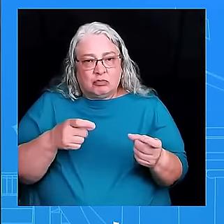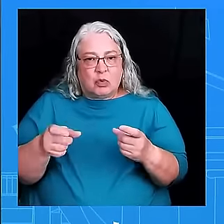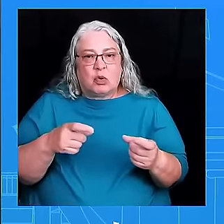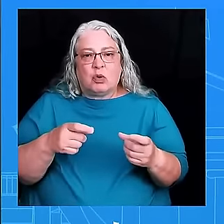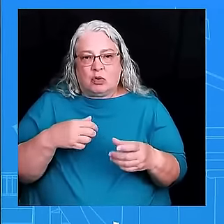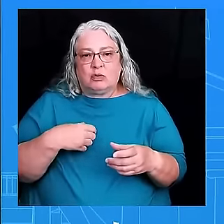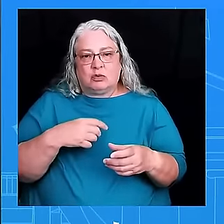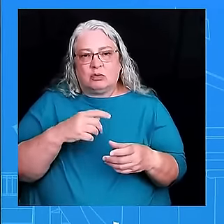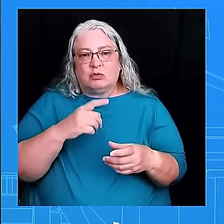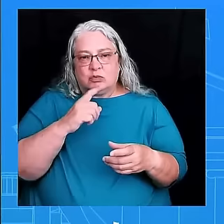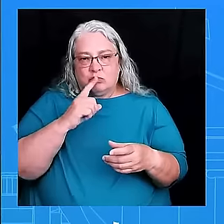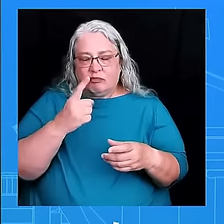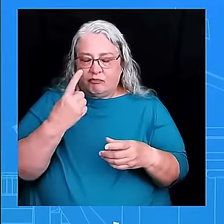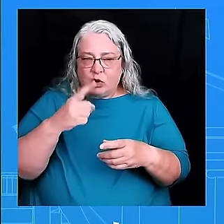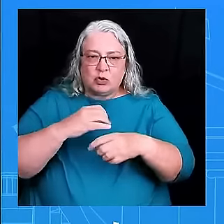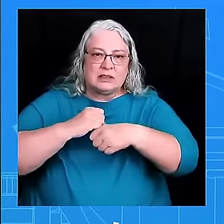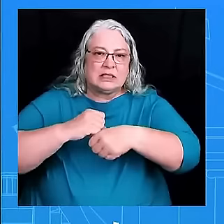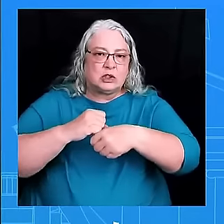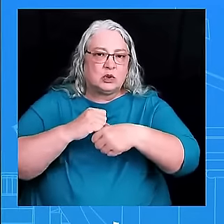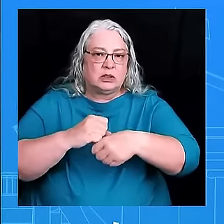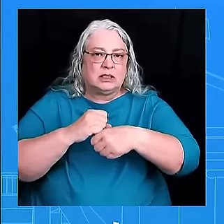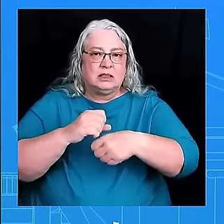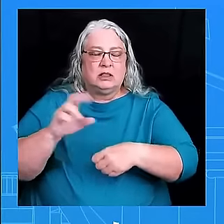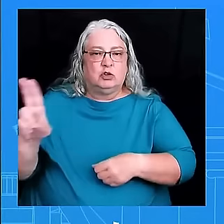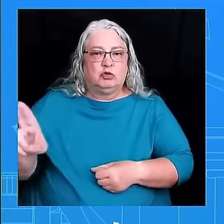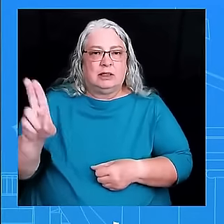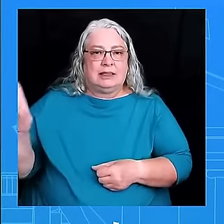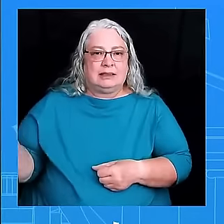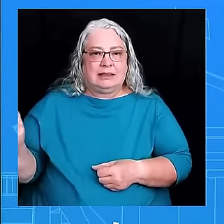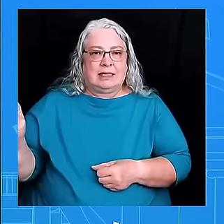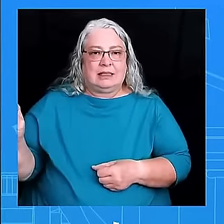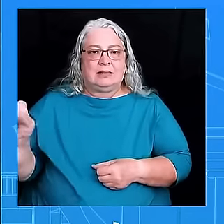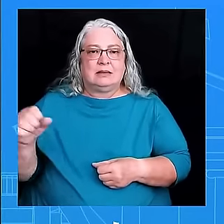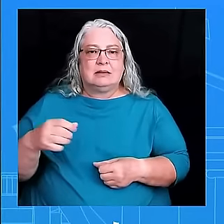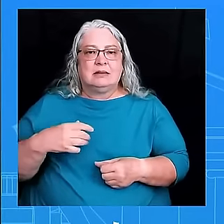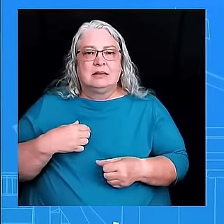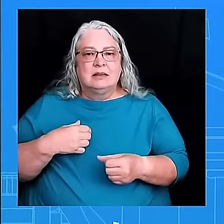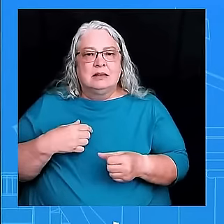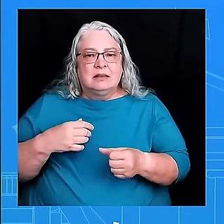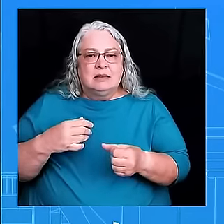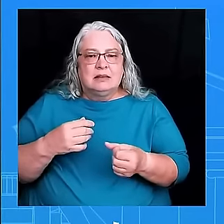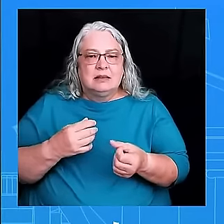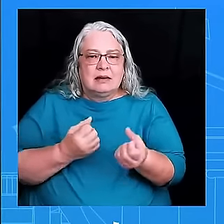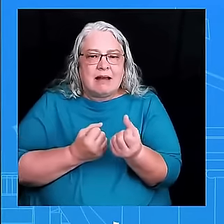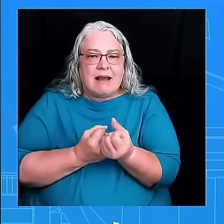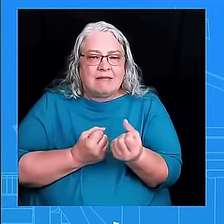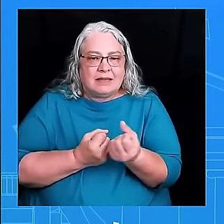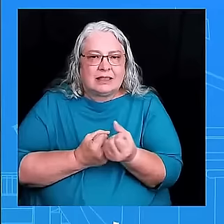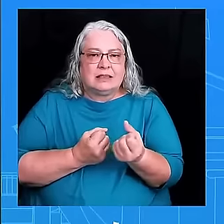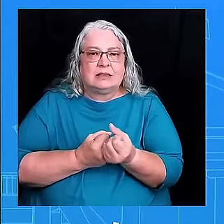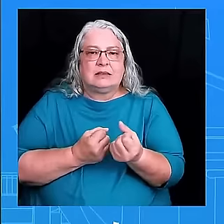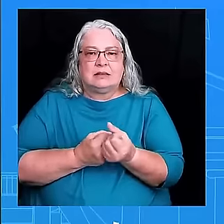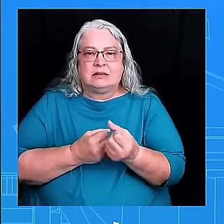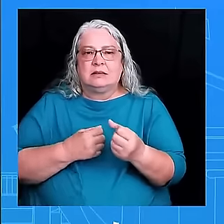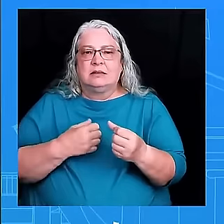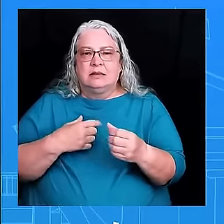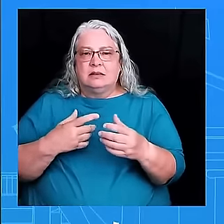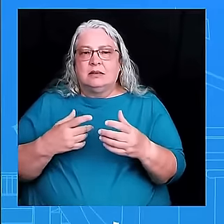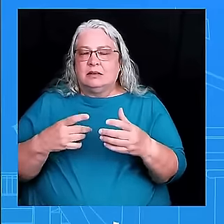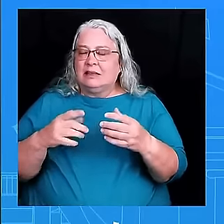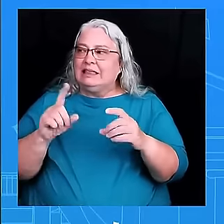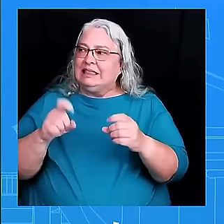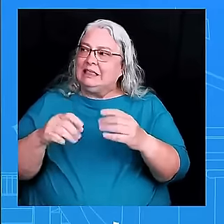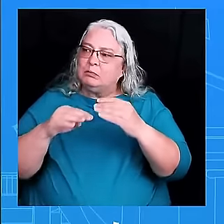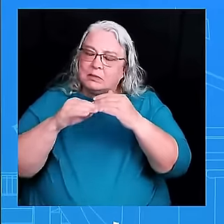seen reciprocity on the Russian side to engage in those discussions at this time. So we're obviously working very closely with